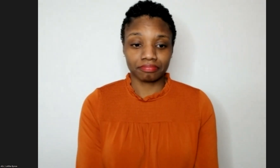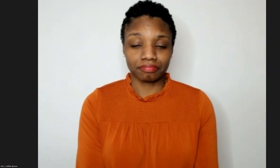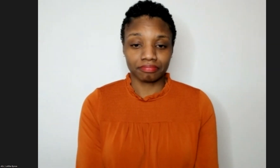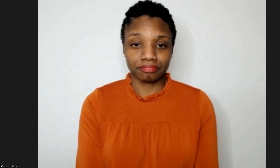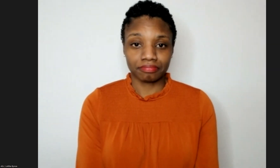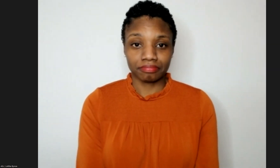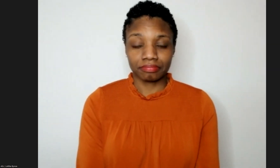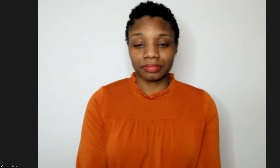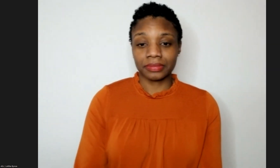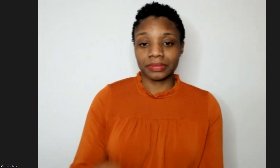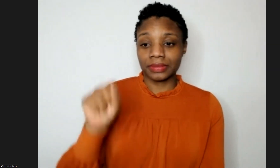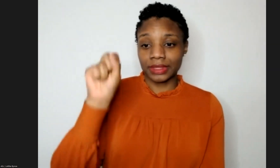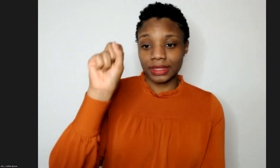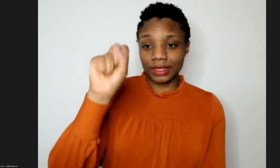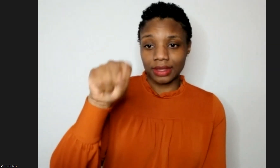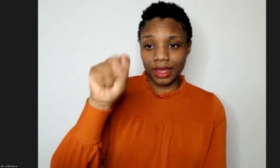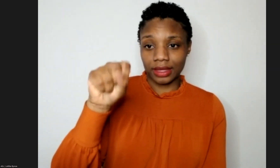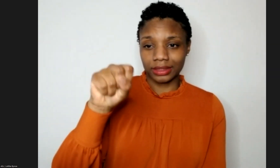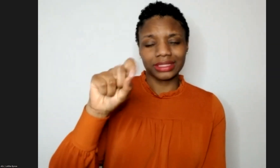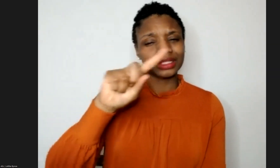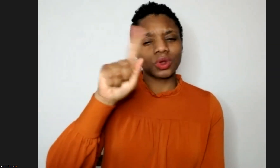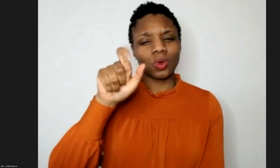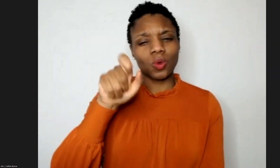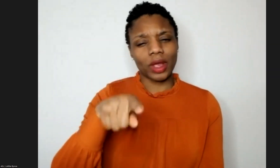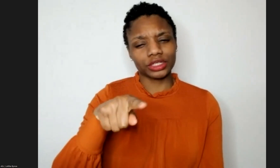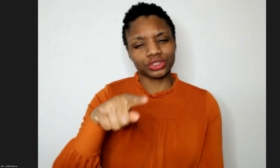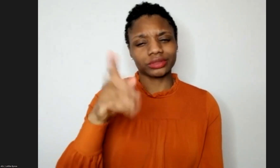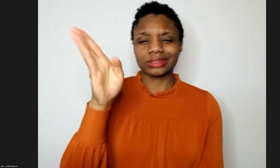Yes, it's a comment, but more of a question, I guess.